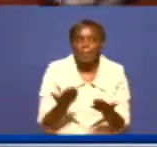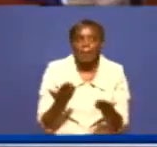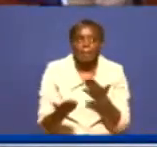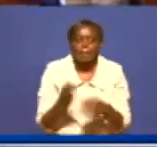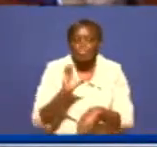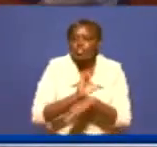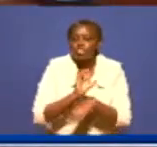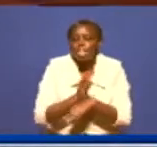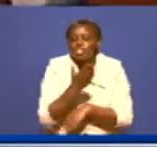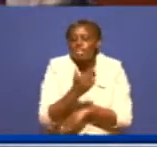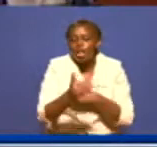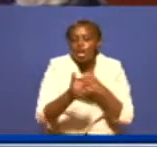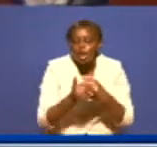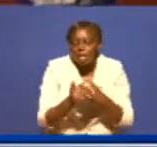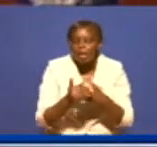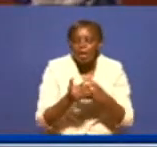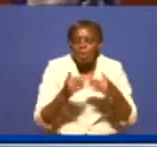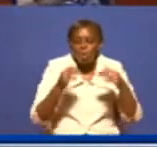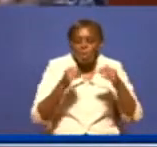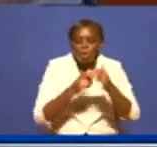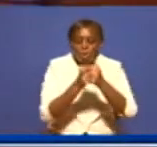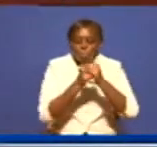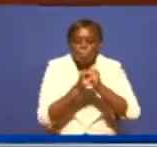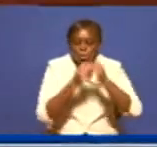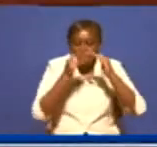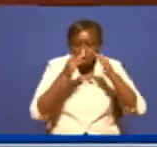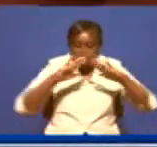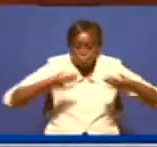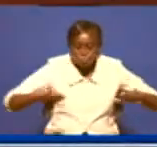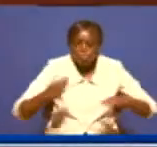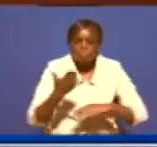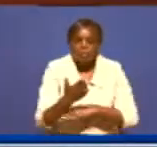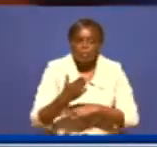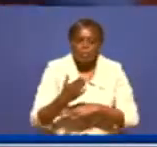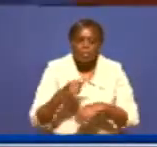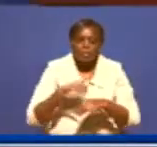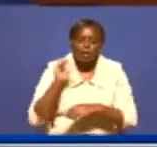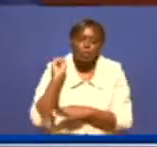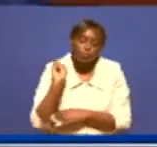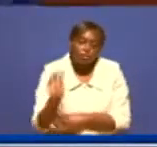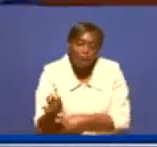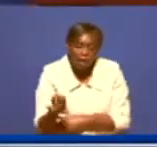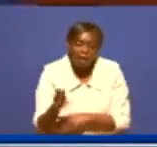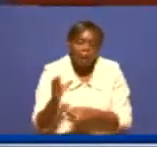the church, Madam Speaker, or a mosque. And you know, if you go far from the mosque or the